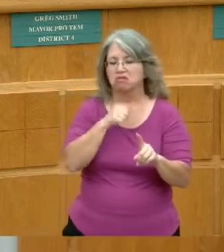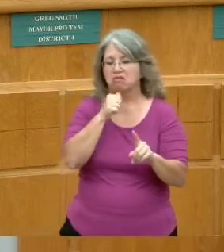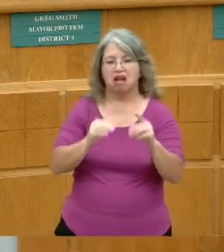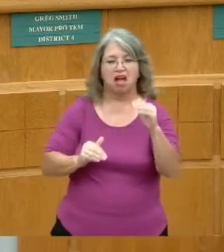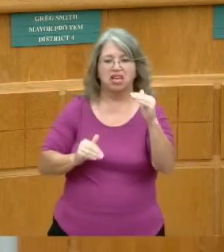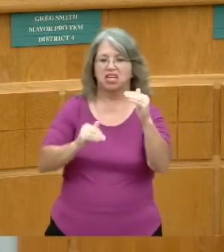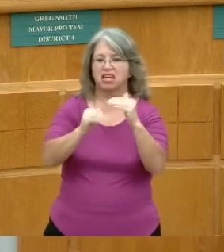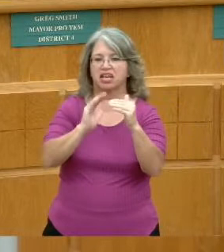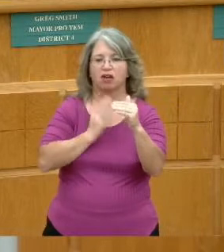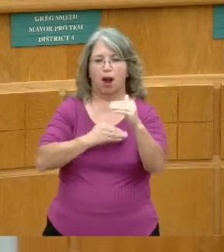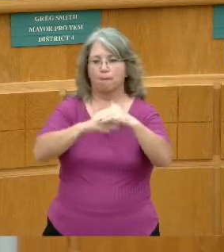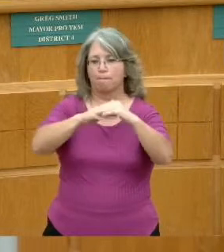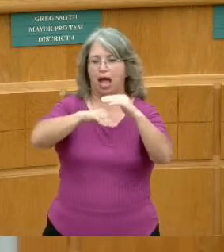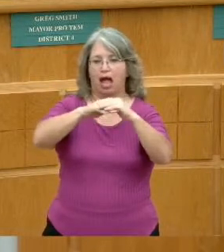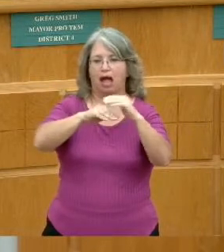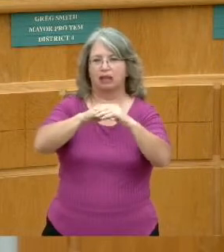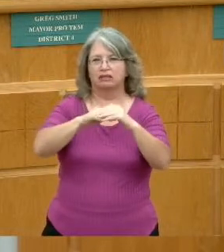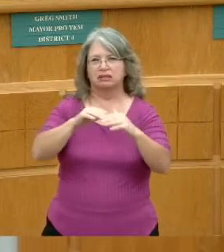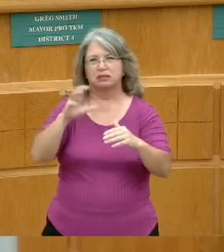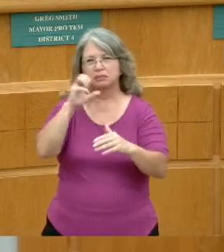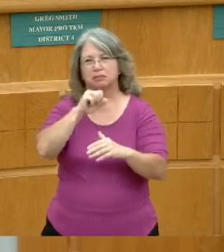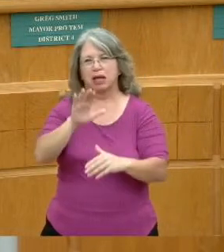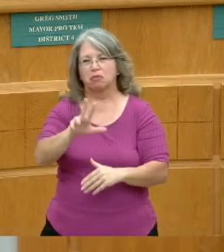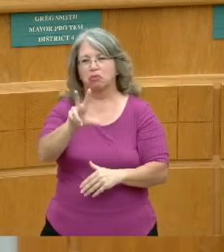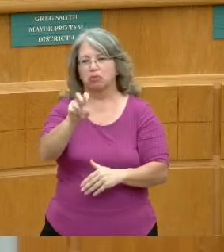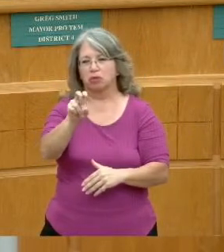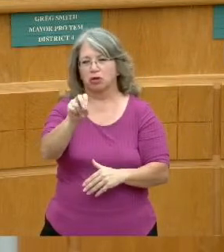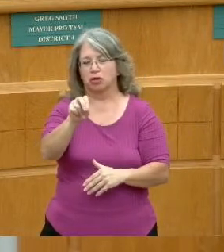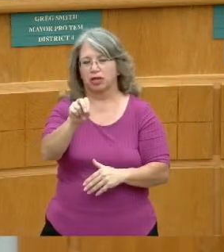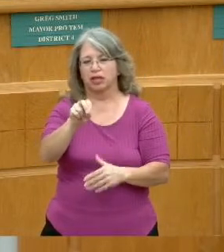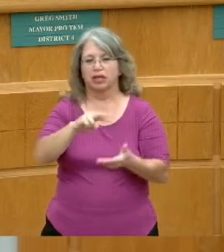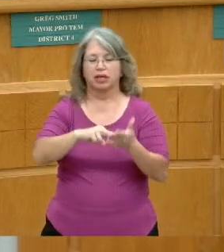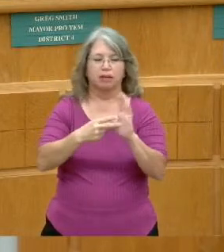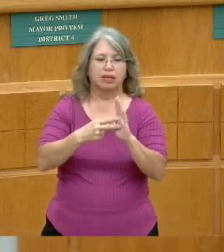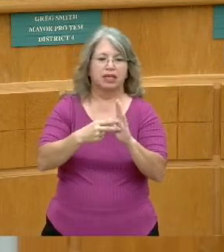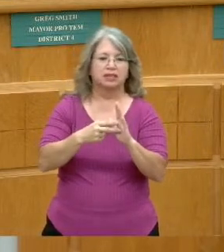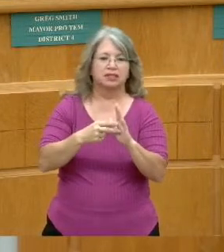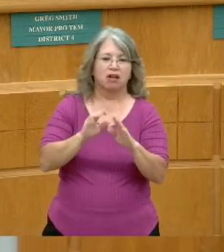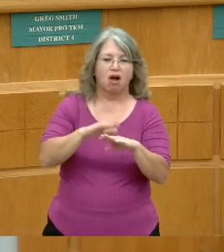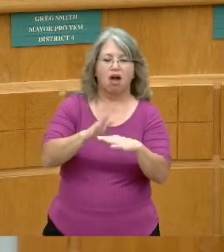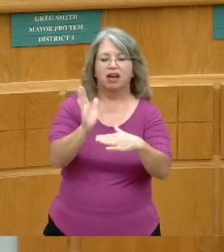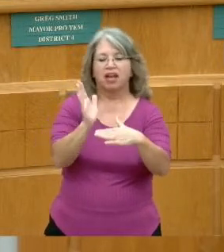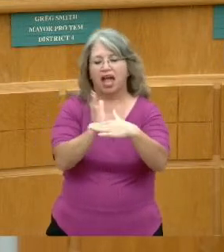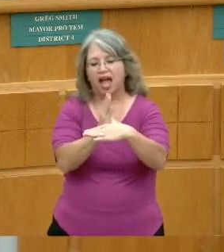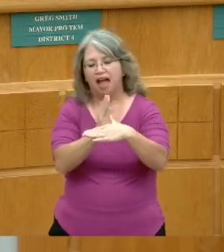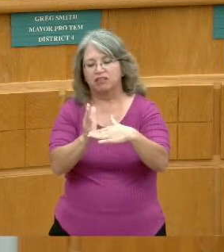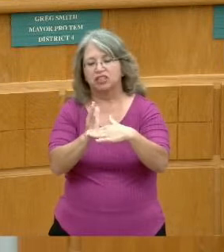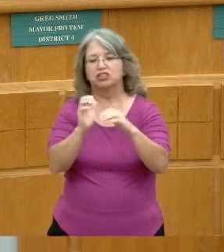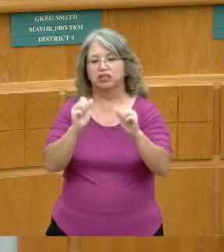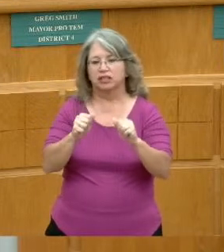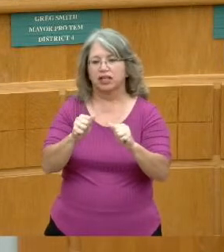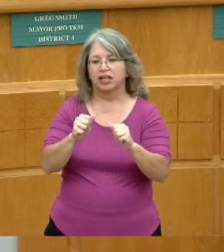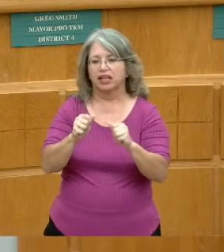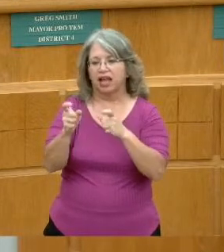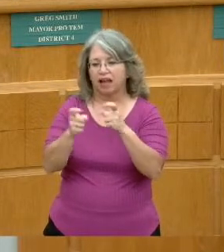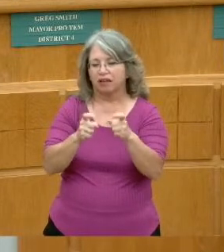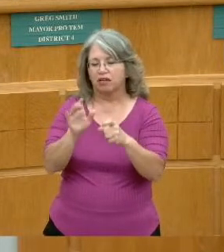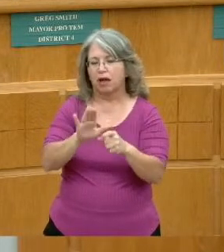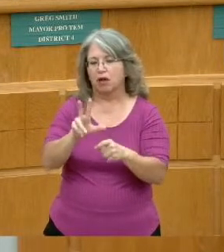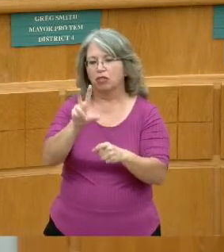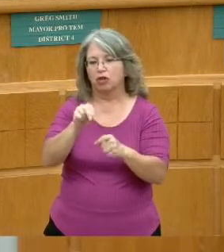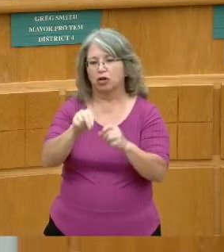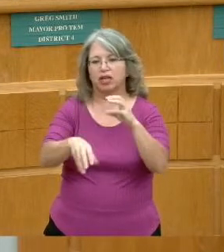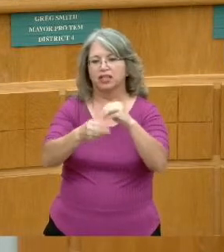be about 30. And what that means is that there's, on average, about room for 30 additional people in the ICU in the